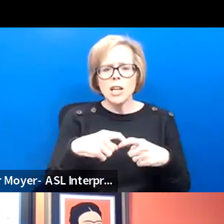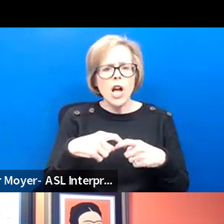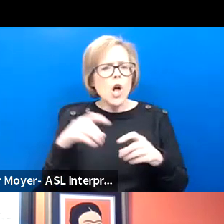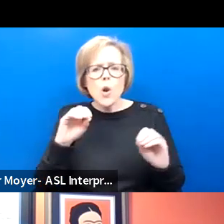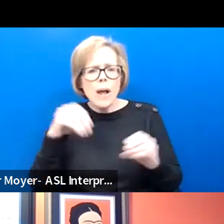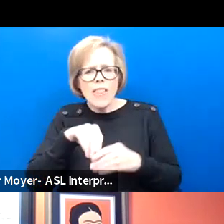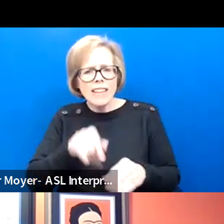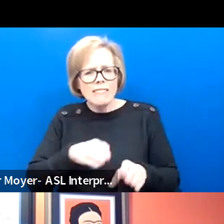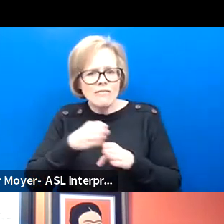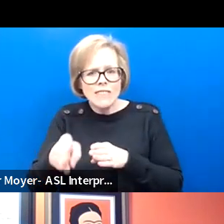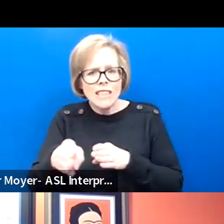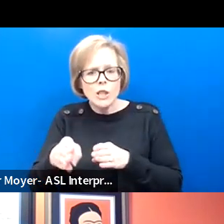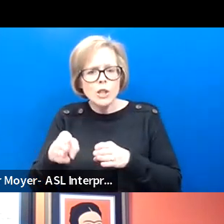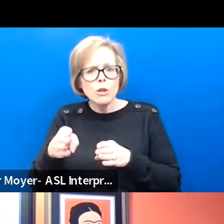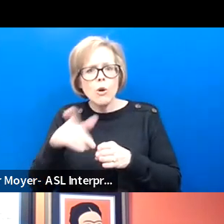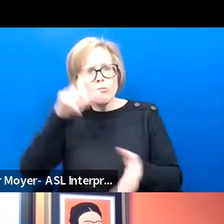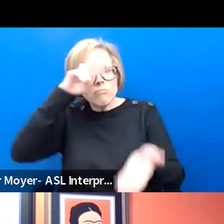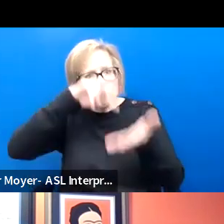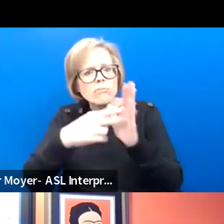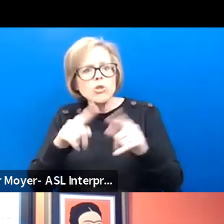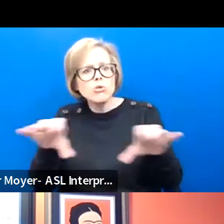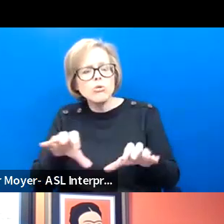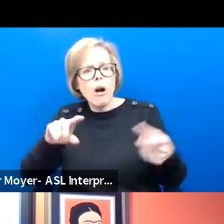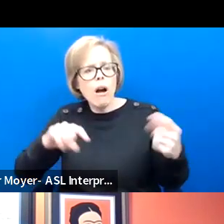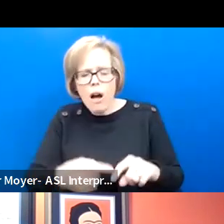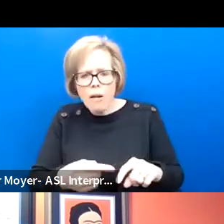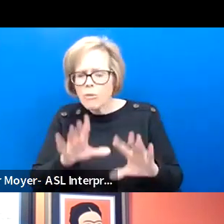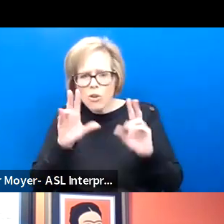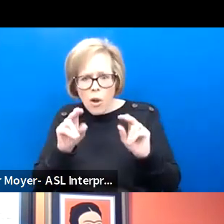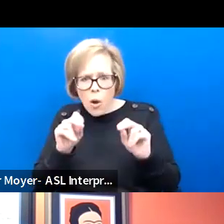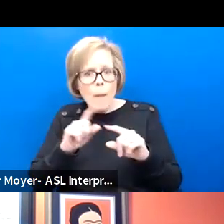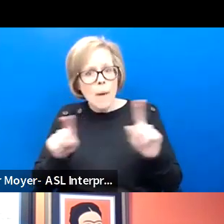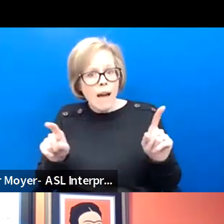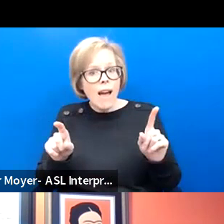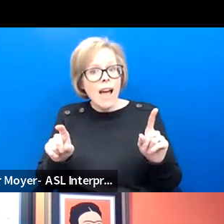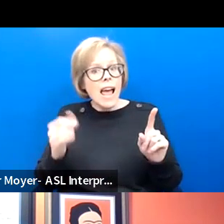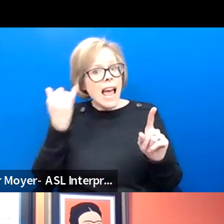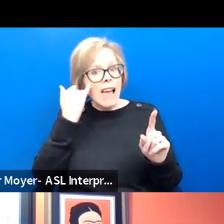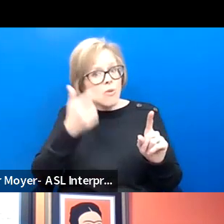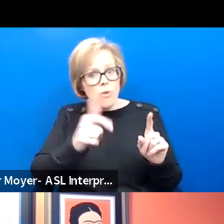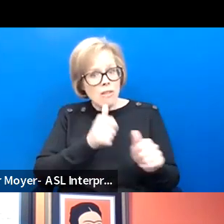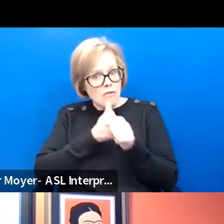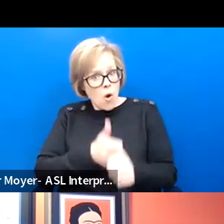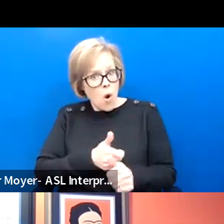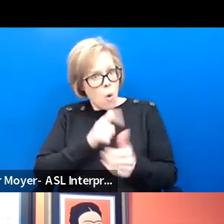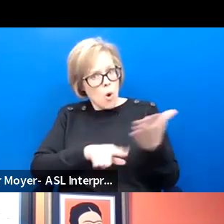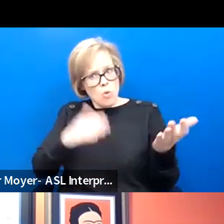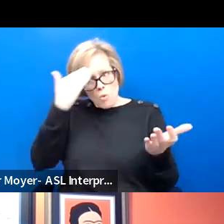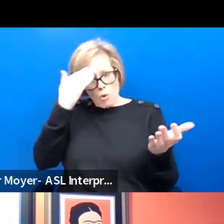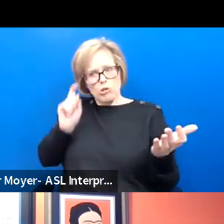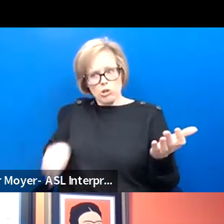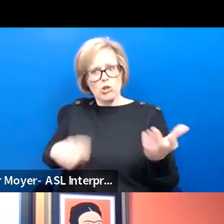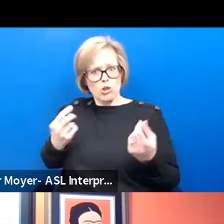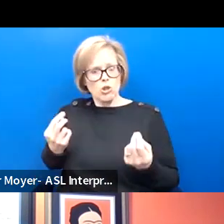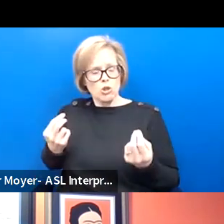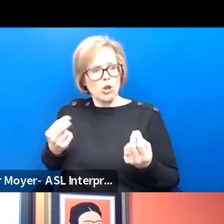field to do harm intentfully, but by not following what you need to do, you are